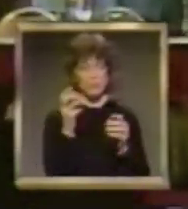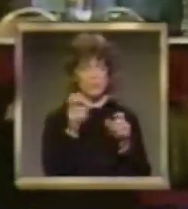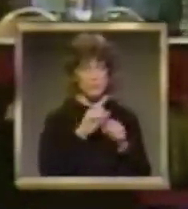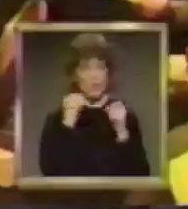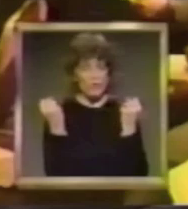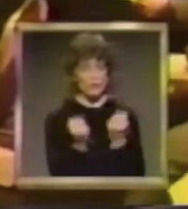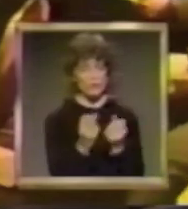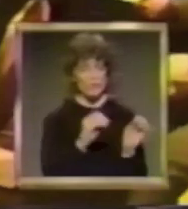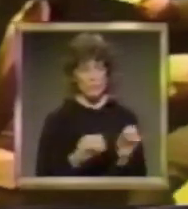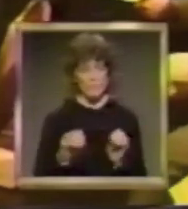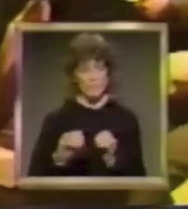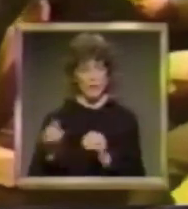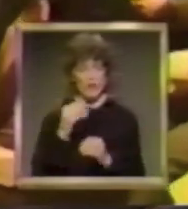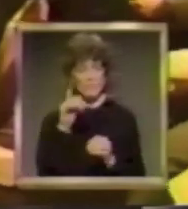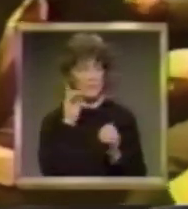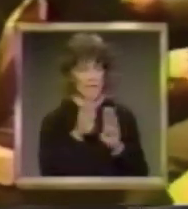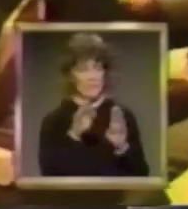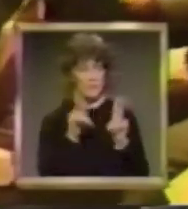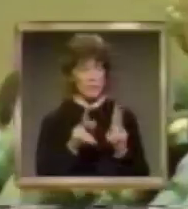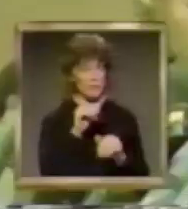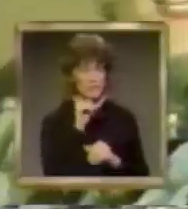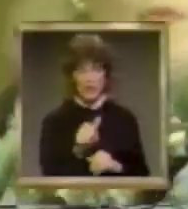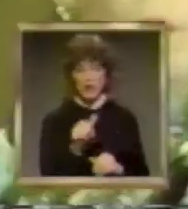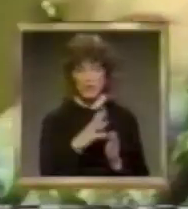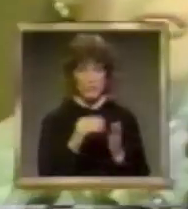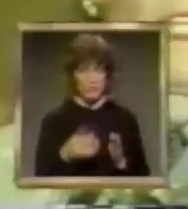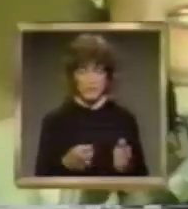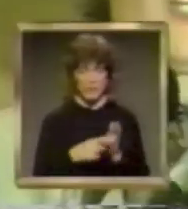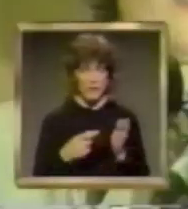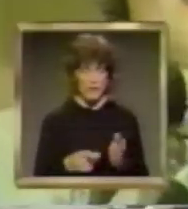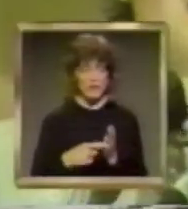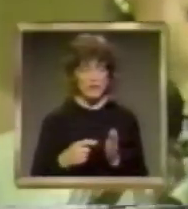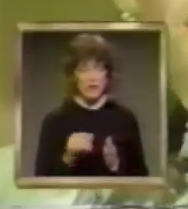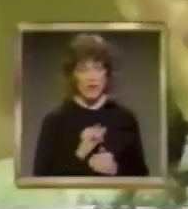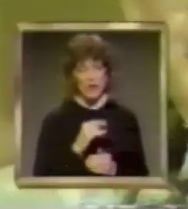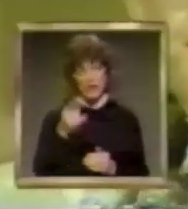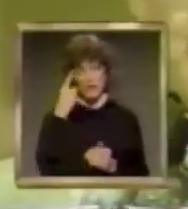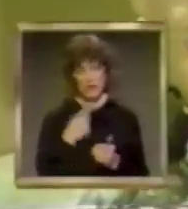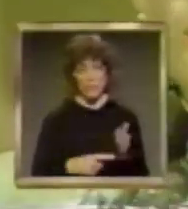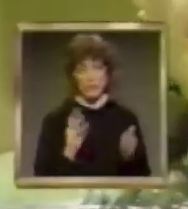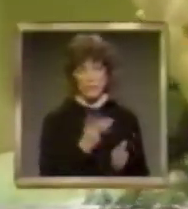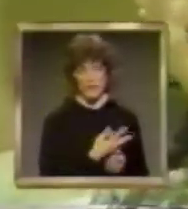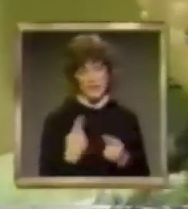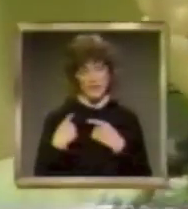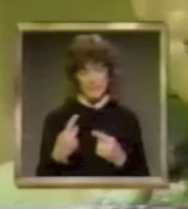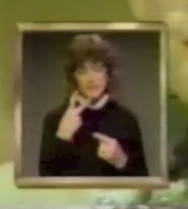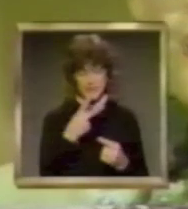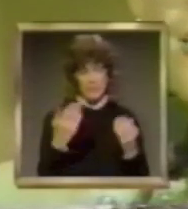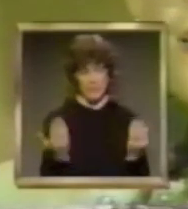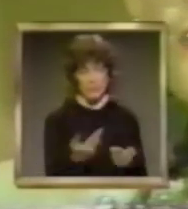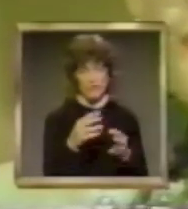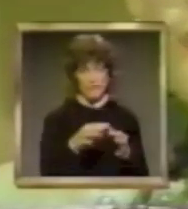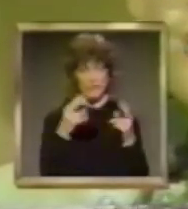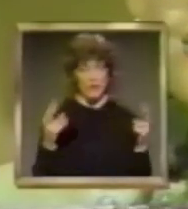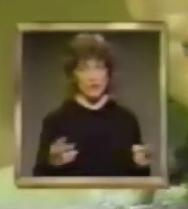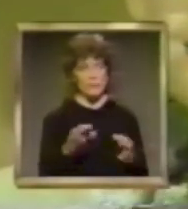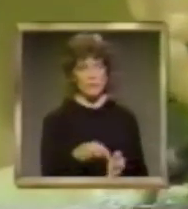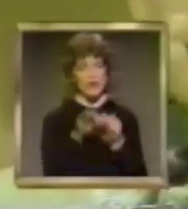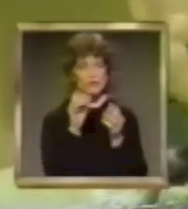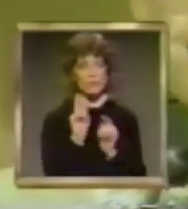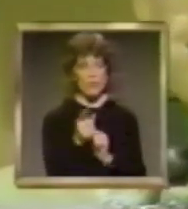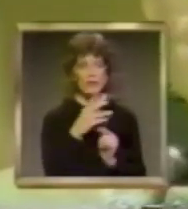of deaf people, not student demands. I think what we've seen here is a very special moment in time for the deaf